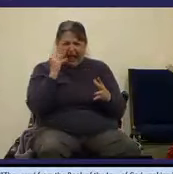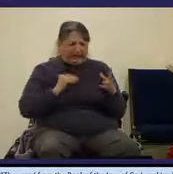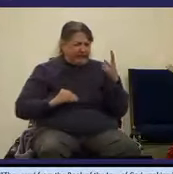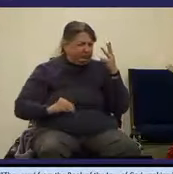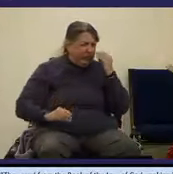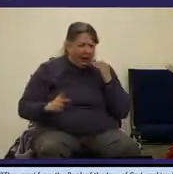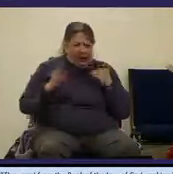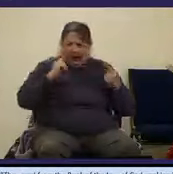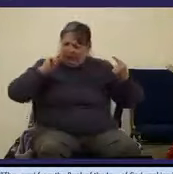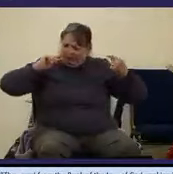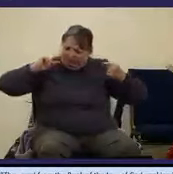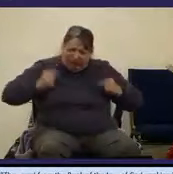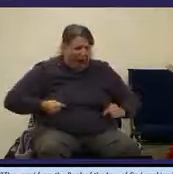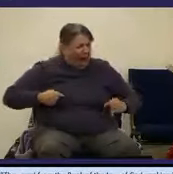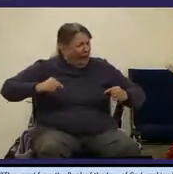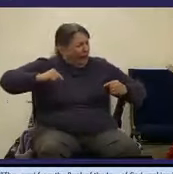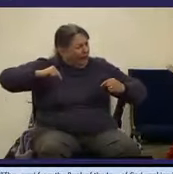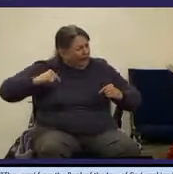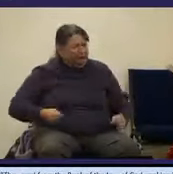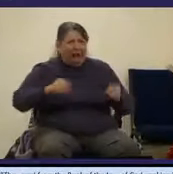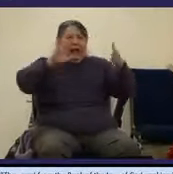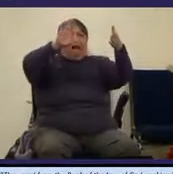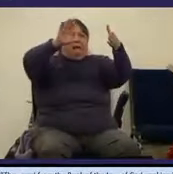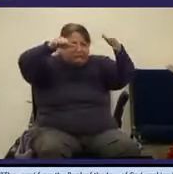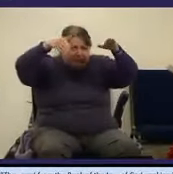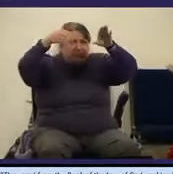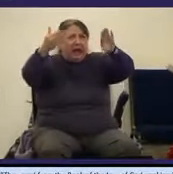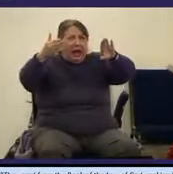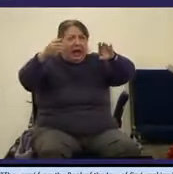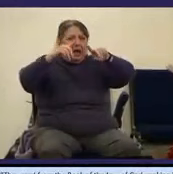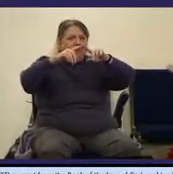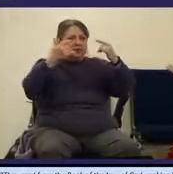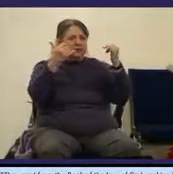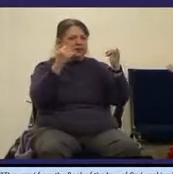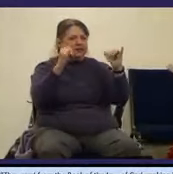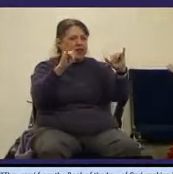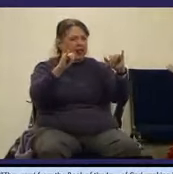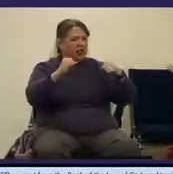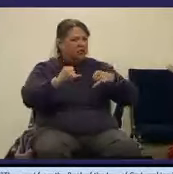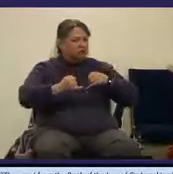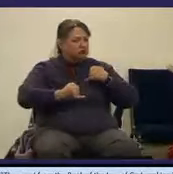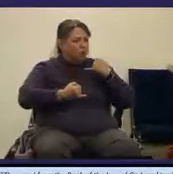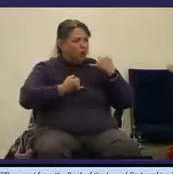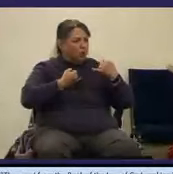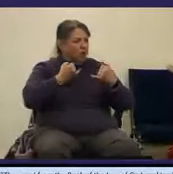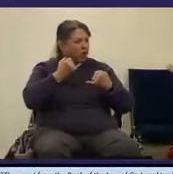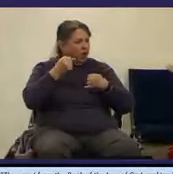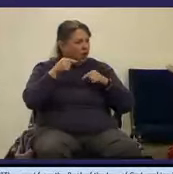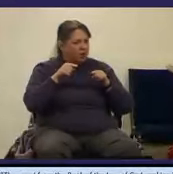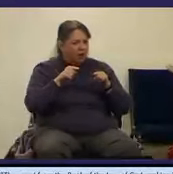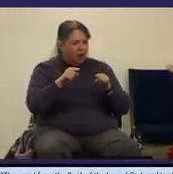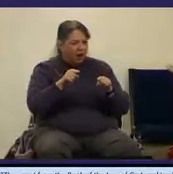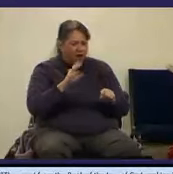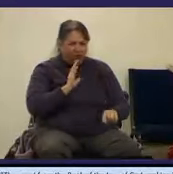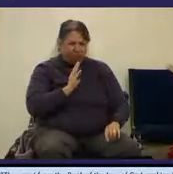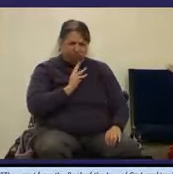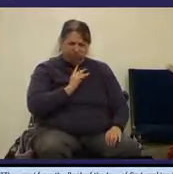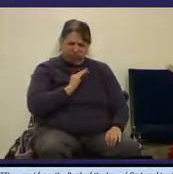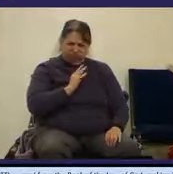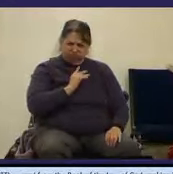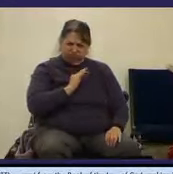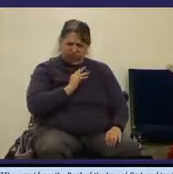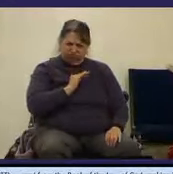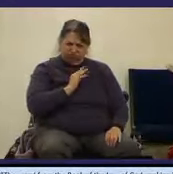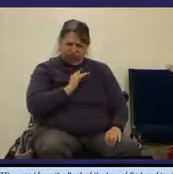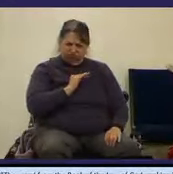to experience joy. Even in Gethsemane, it says he wept before God and said, take this cup away from me. But because of the